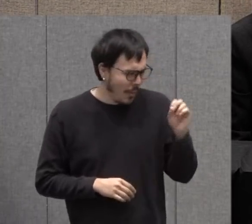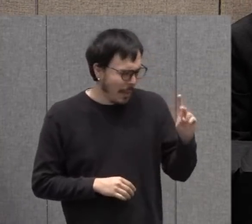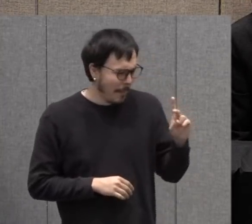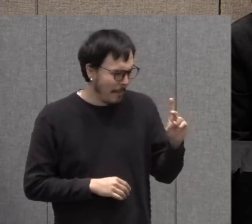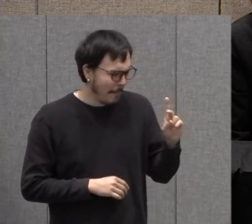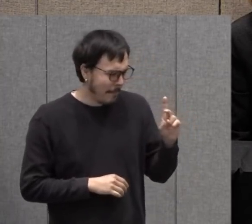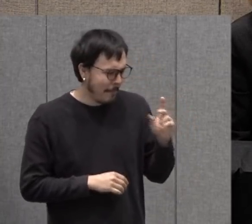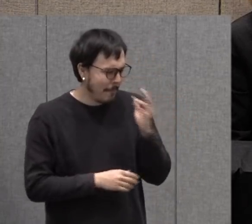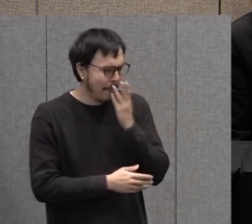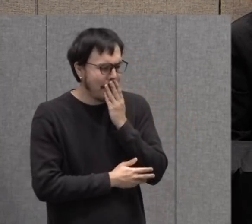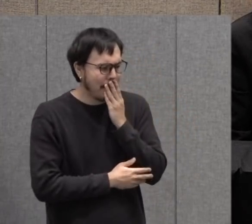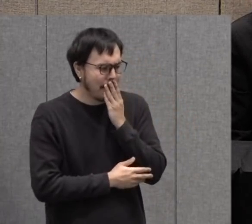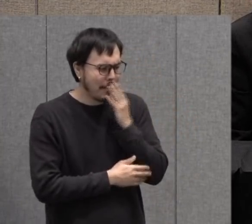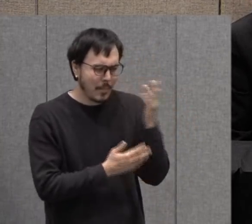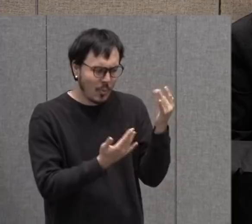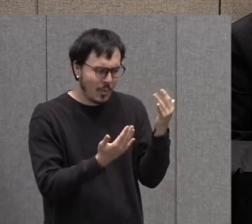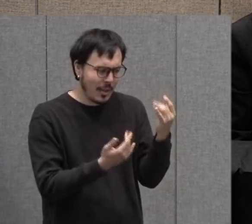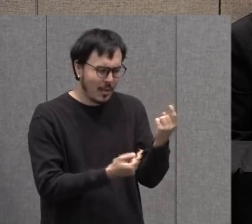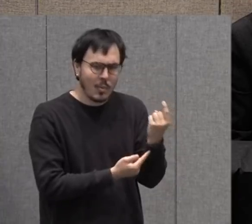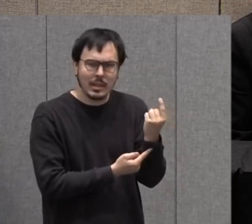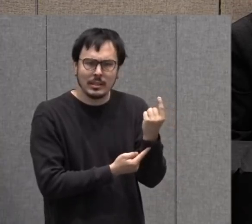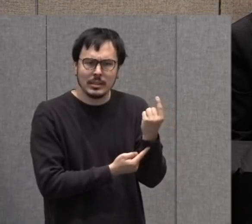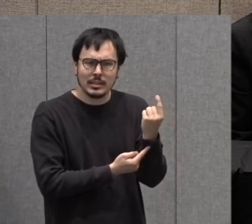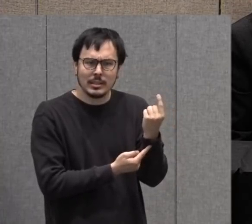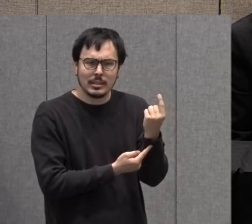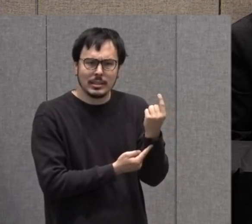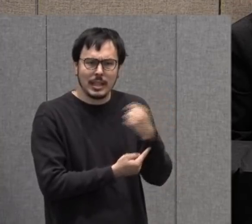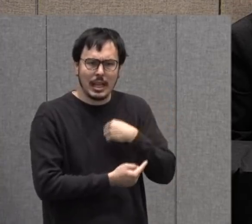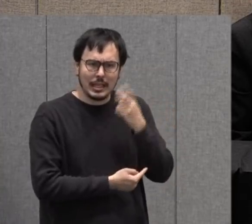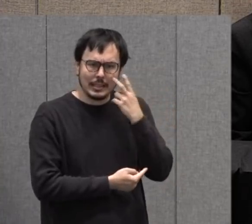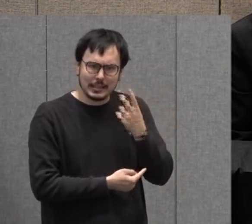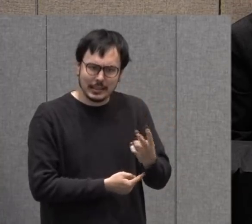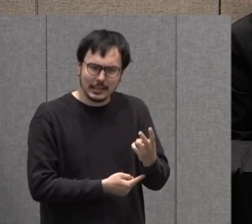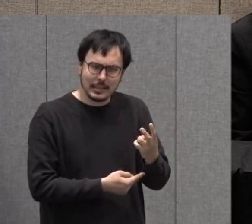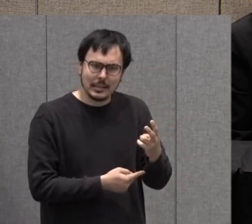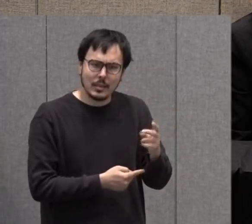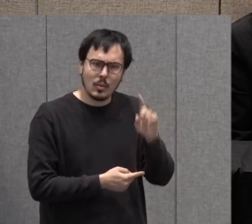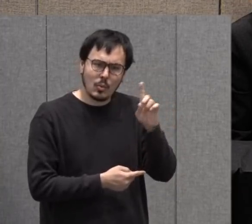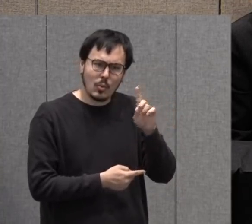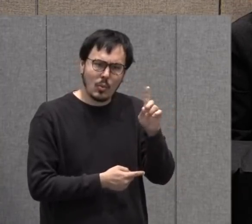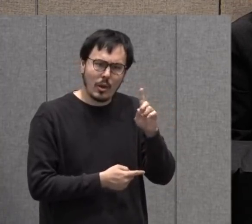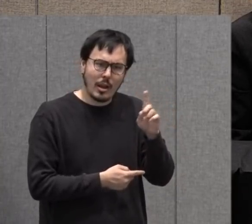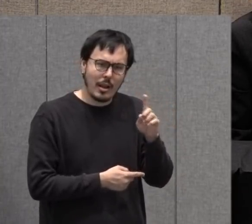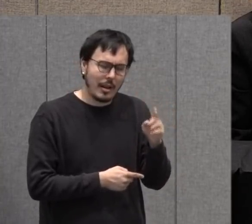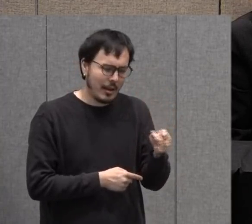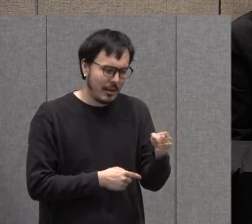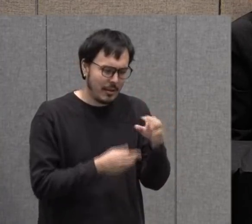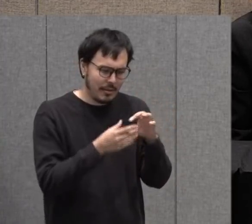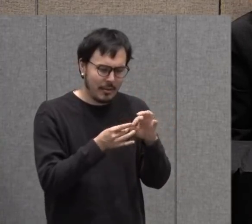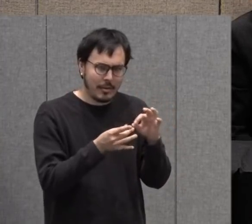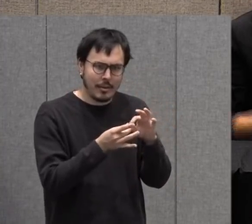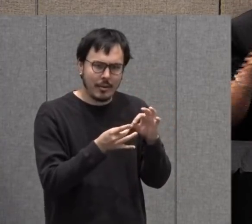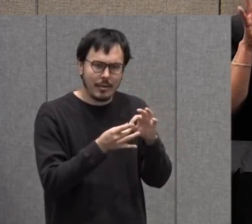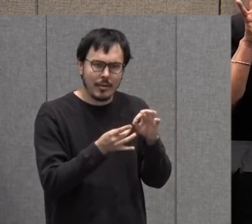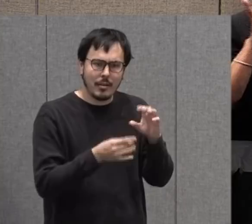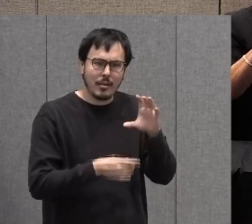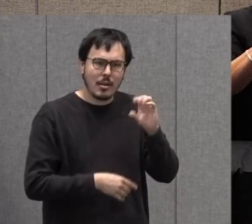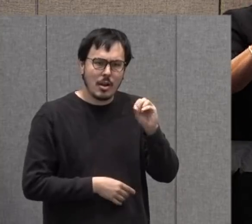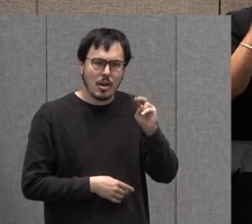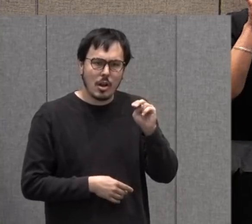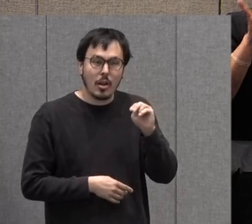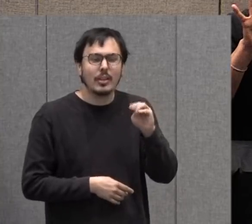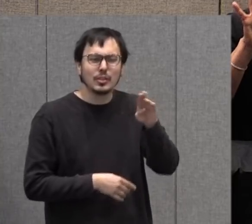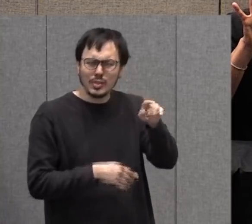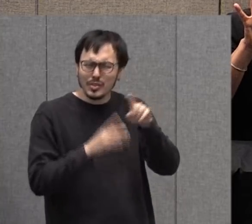minute. I see one cotton ball, right? And I know, Miss Abby, that you